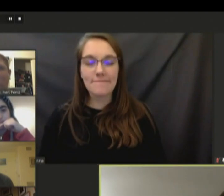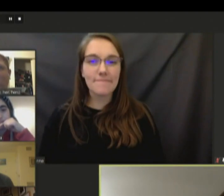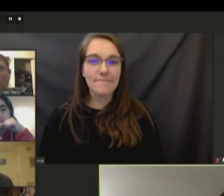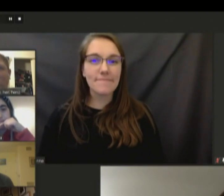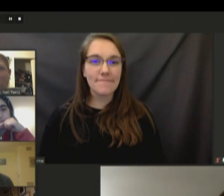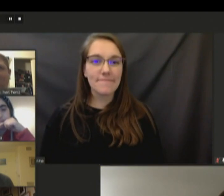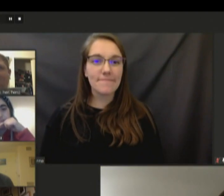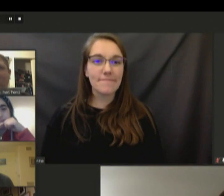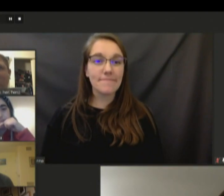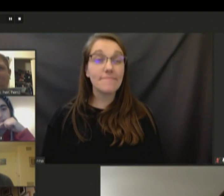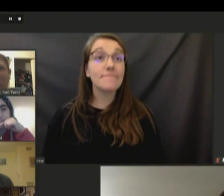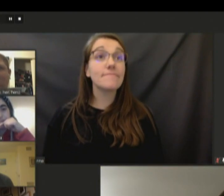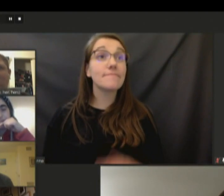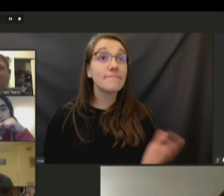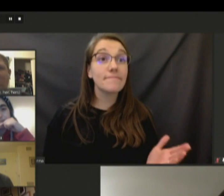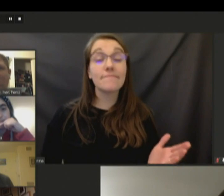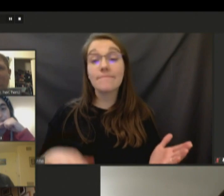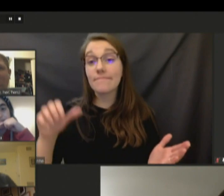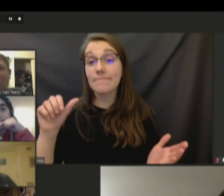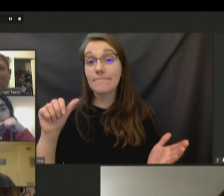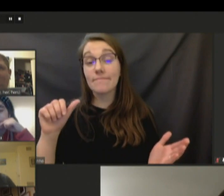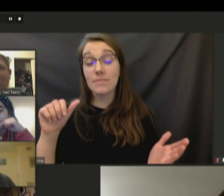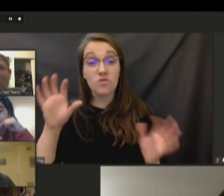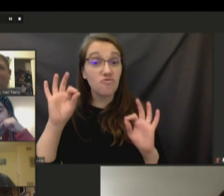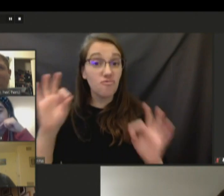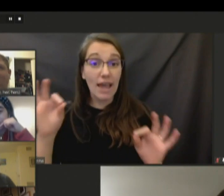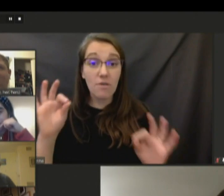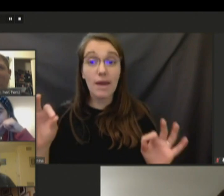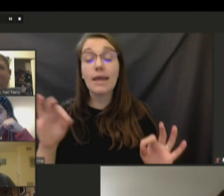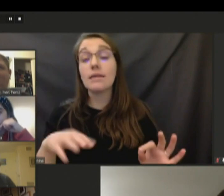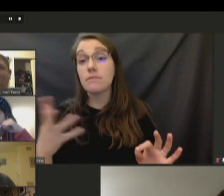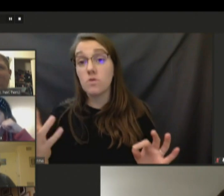Great. And we can take questions for Anchi or myself if anyone has any.